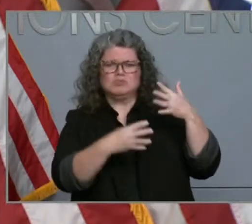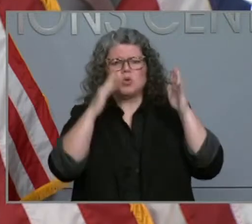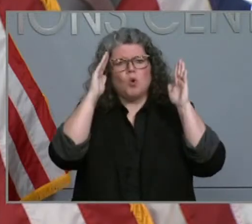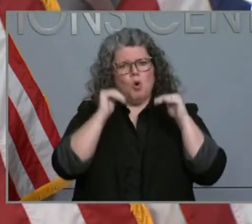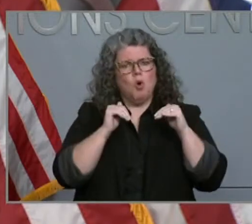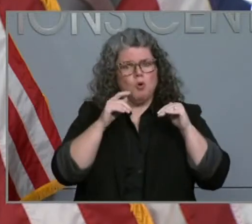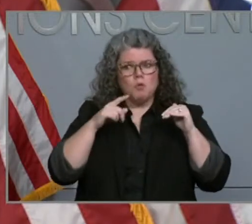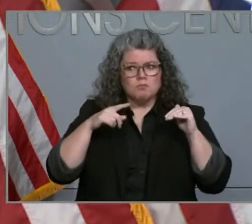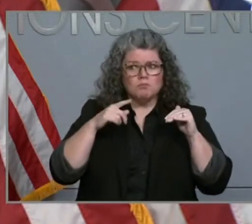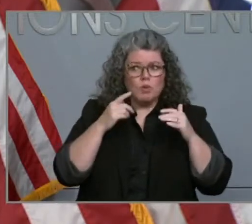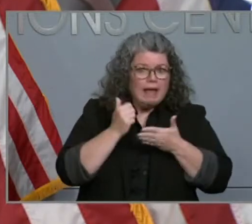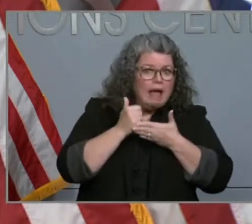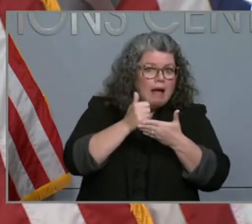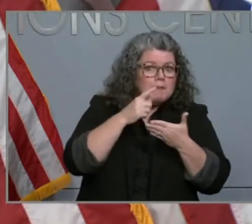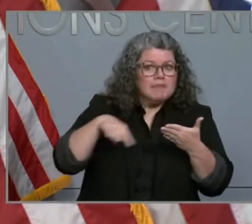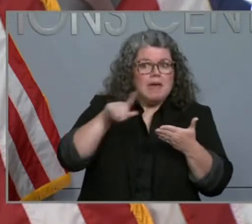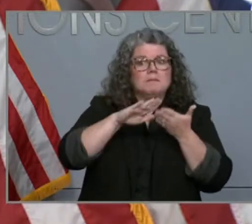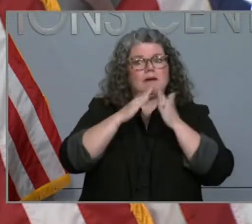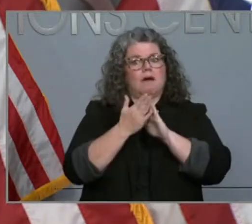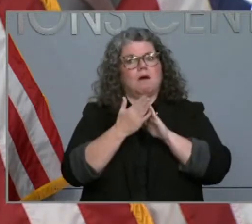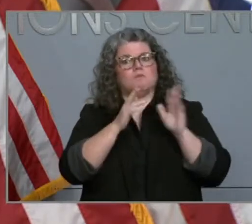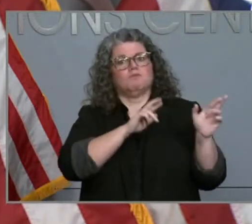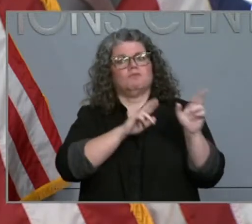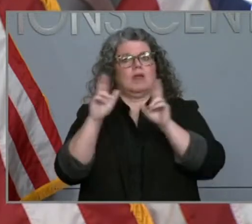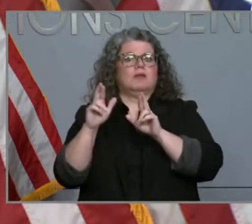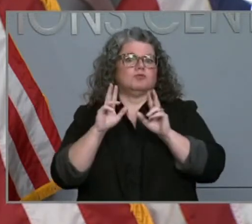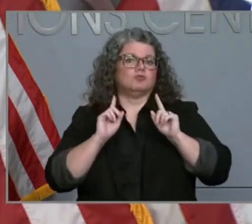be prepared when they came to vote.